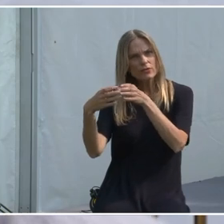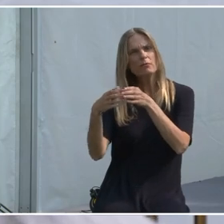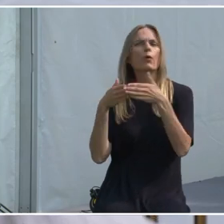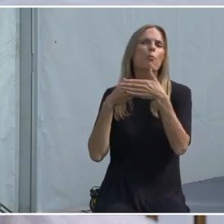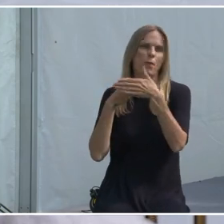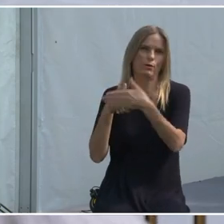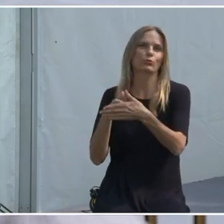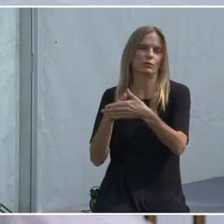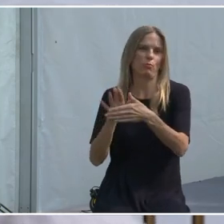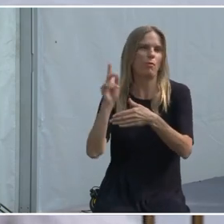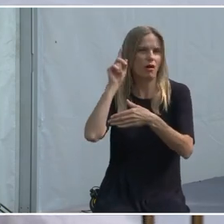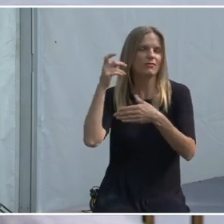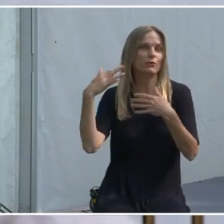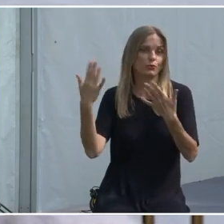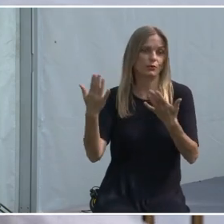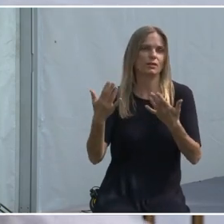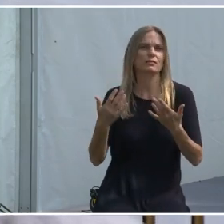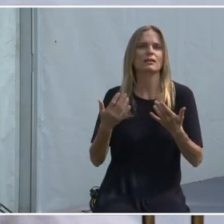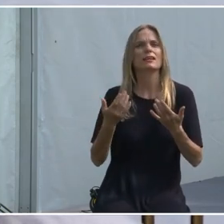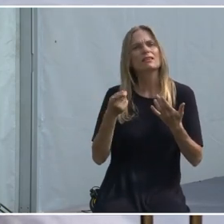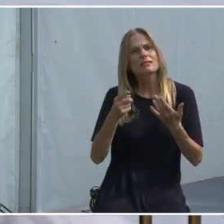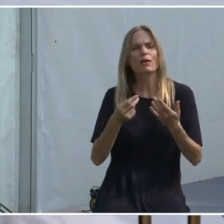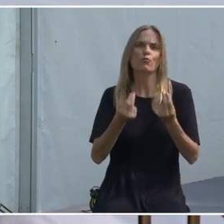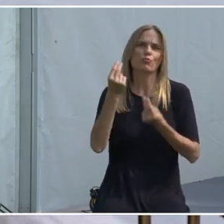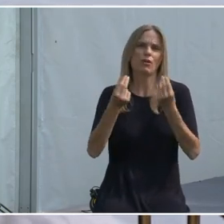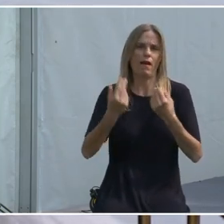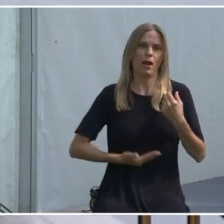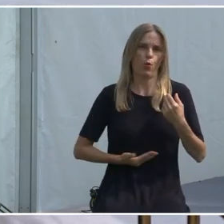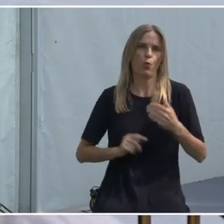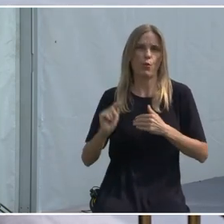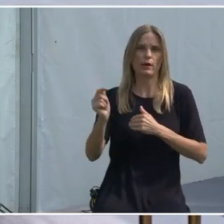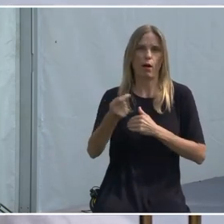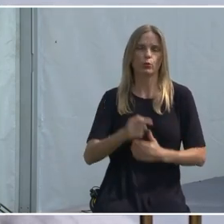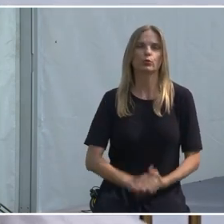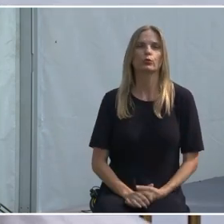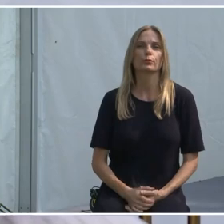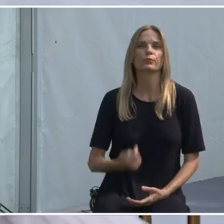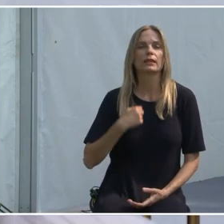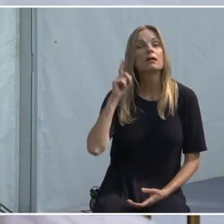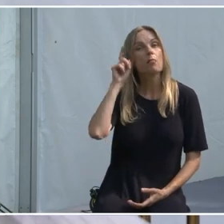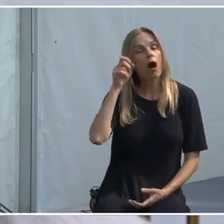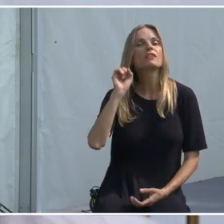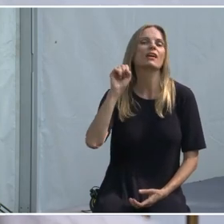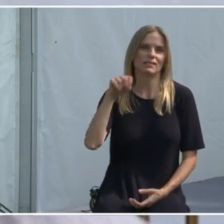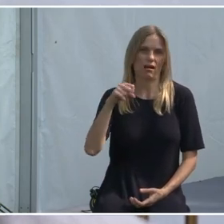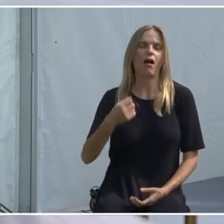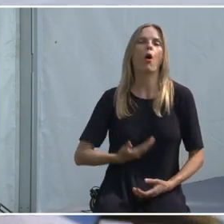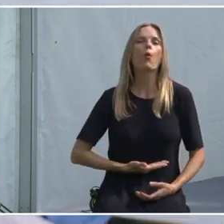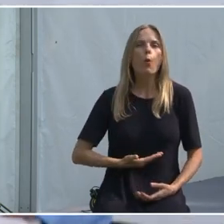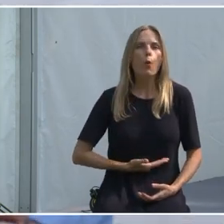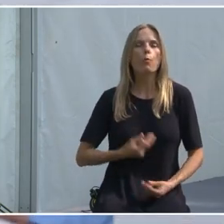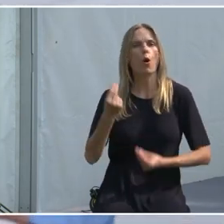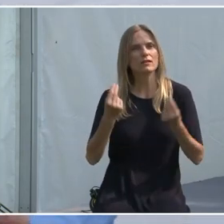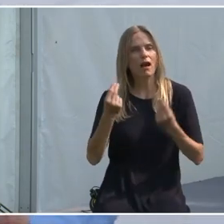that's how we sort of build humor in our society. So yeah, I think comedy is a really good source there.